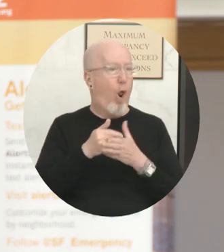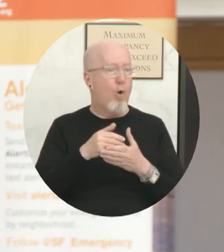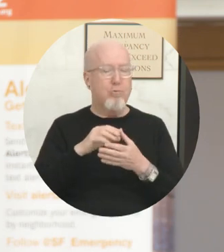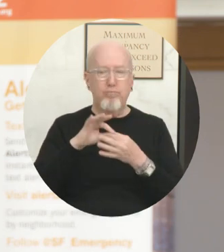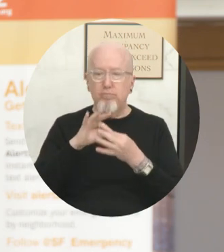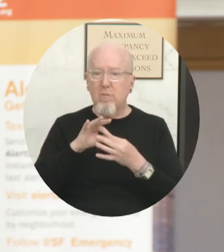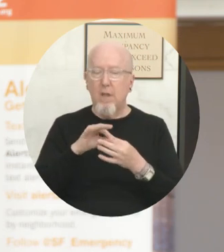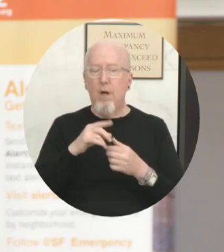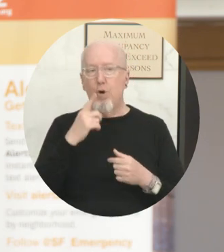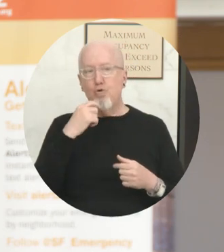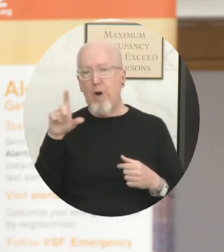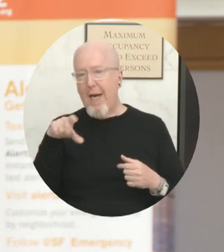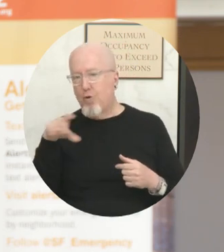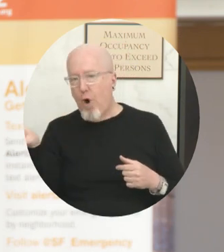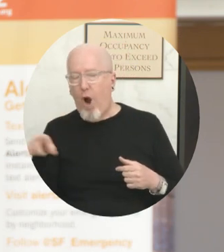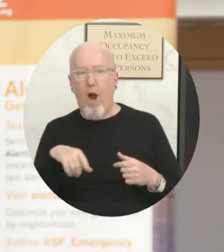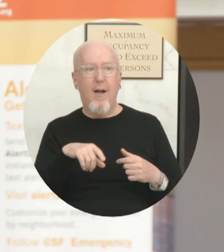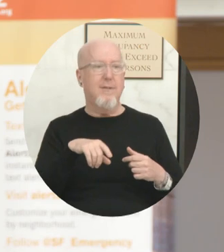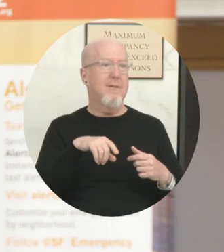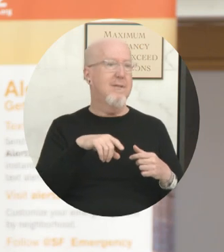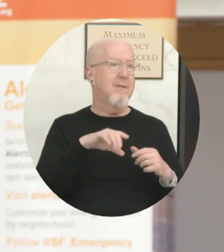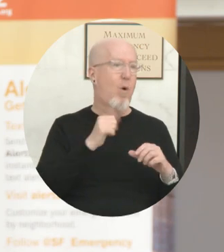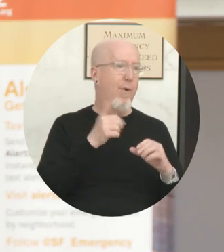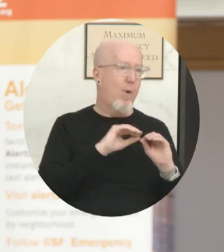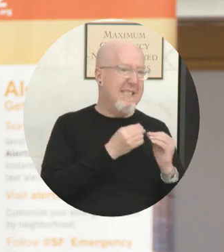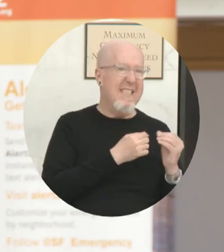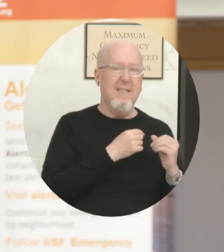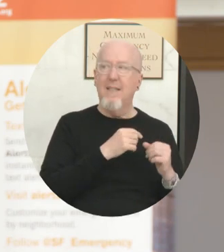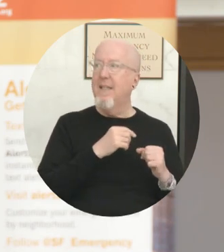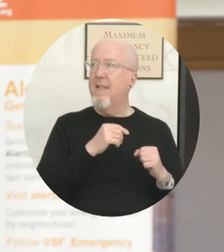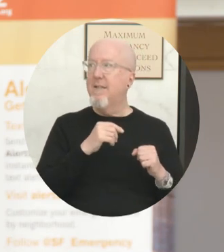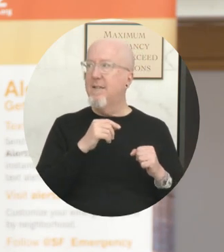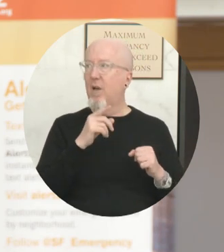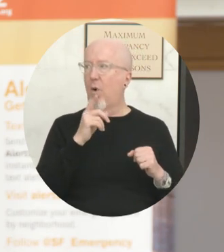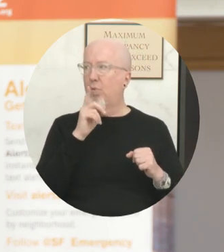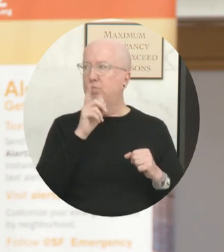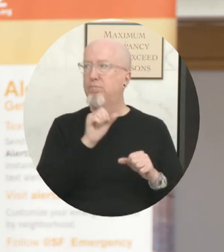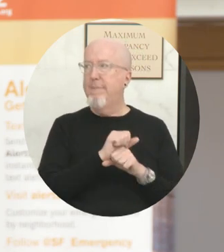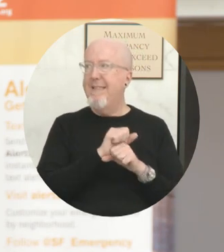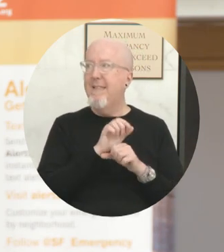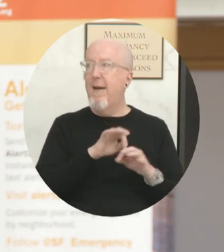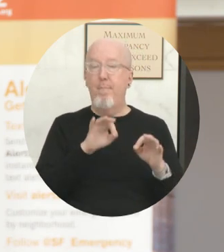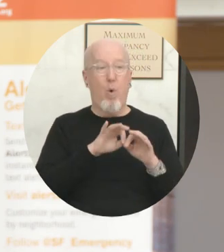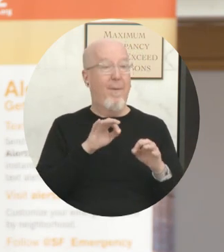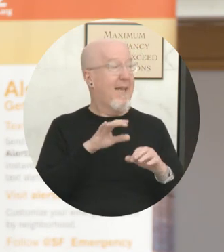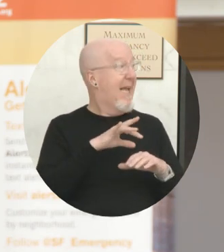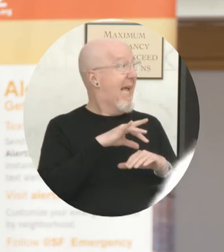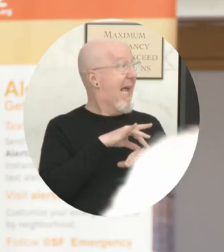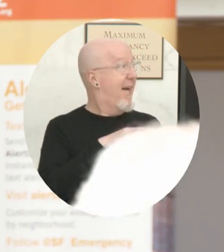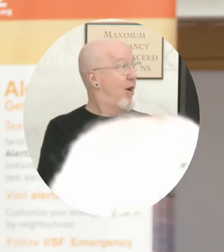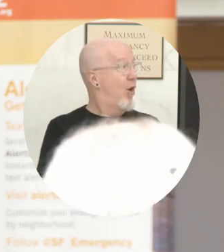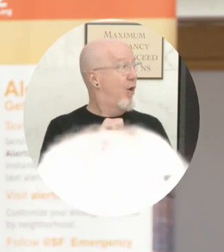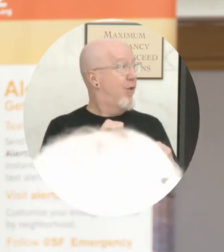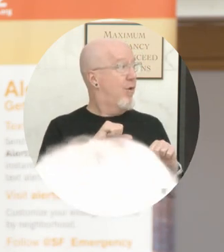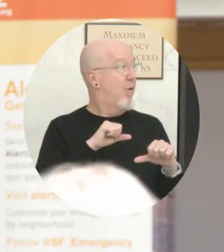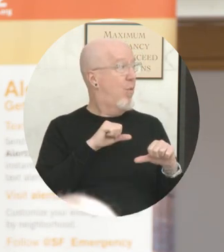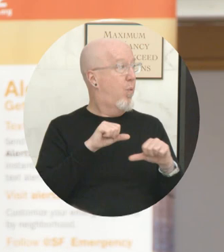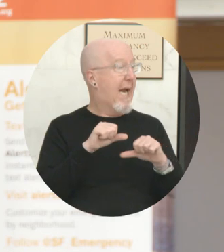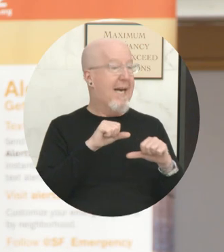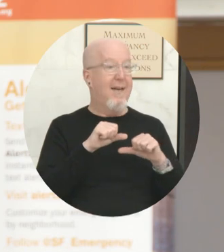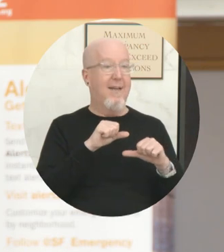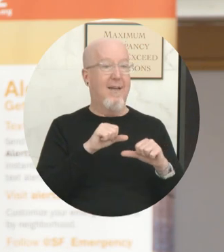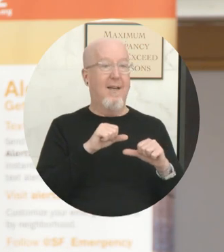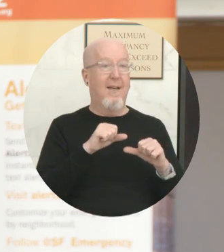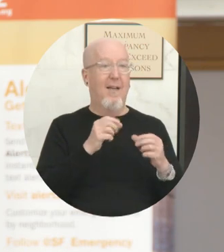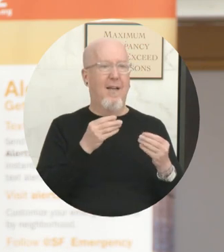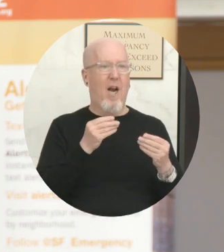of our other response organizations. It really is important. And the Earthquake Country Alliance and the work that we do, I mean,